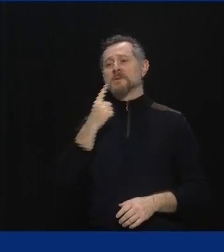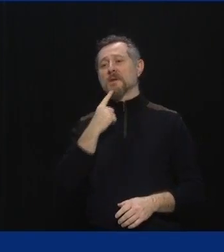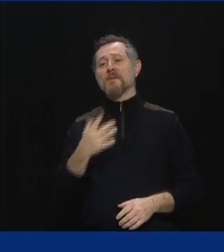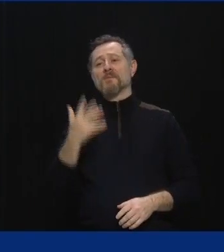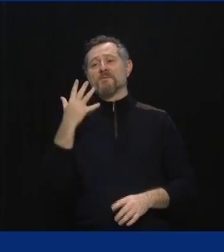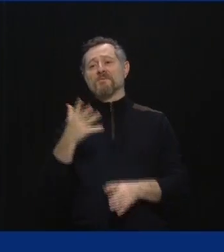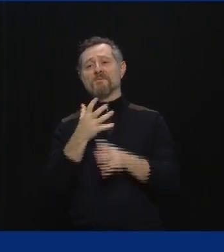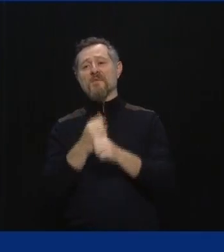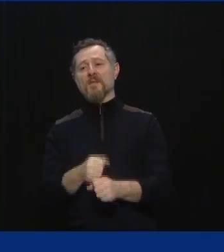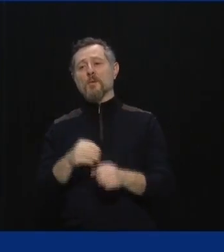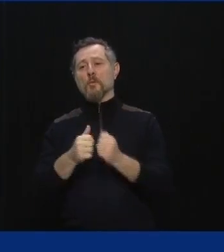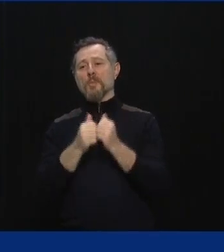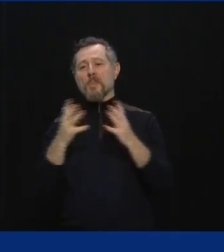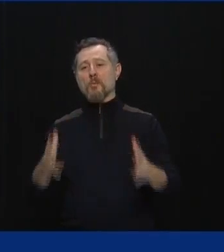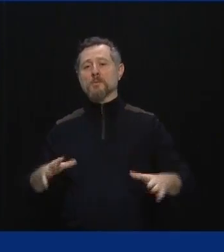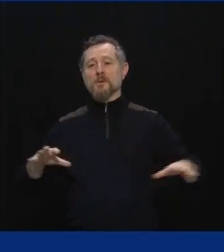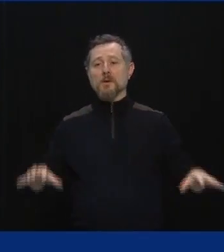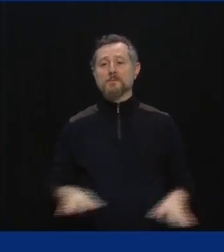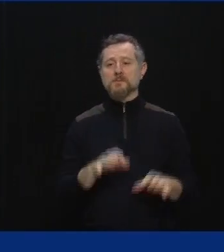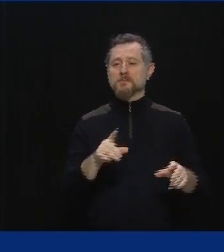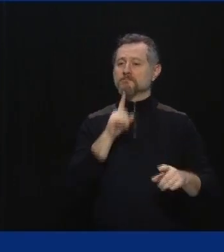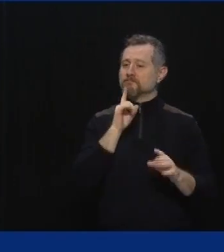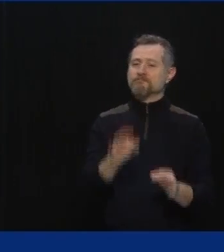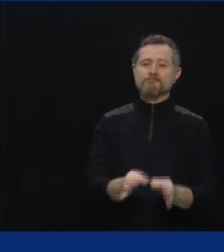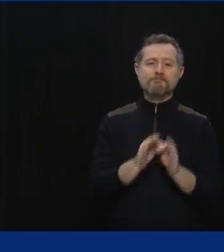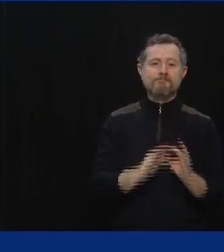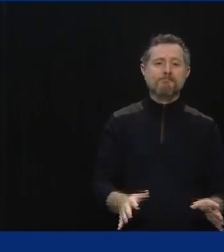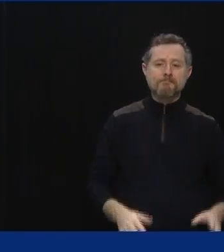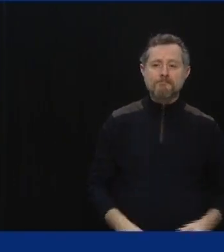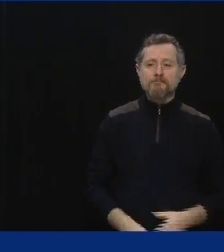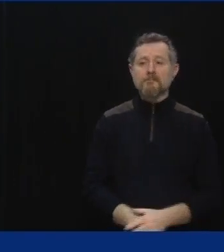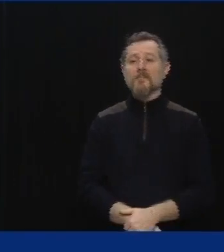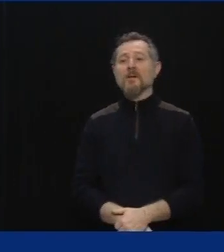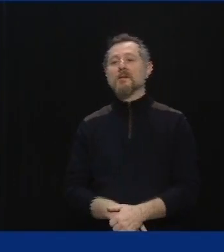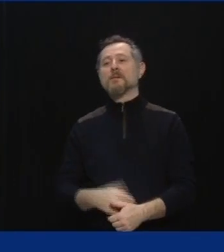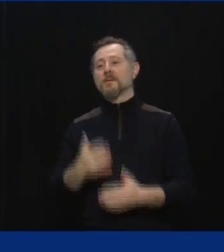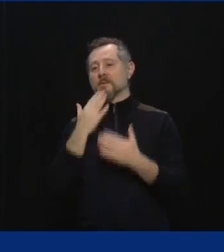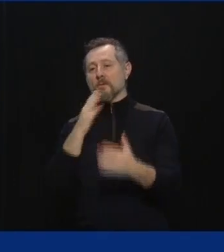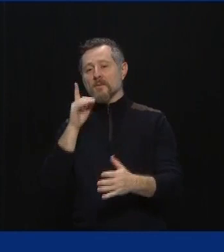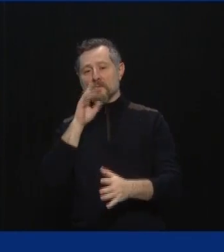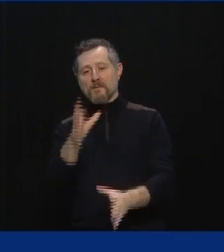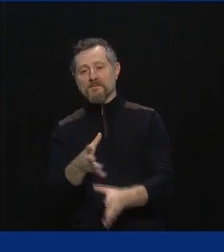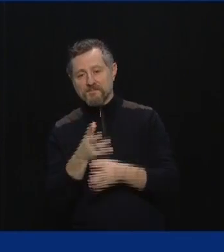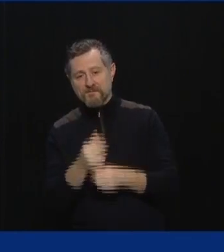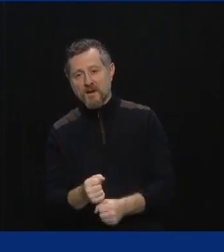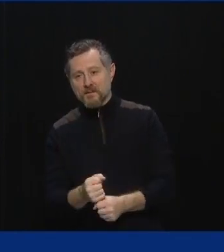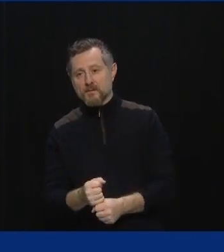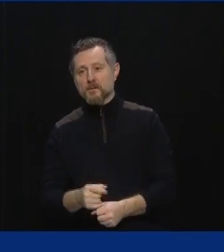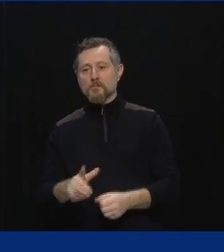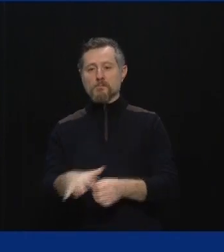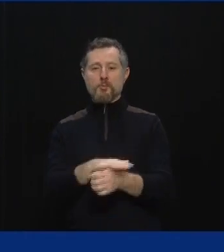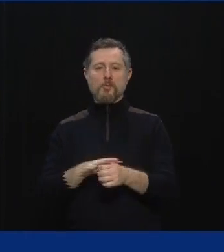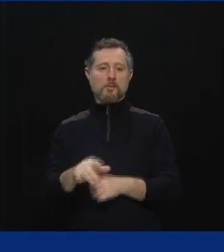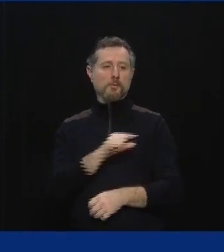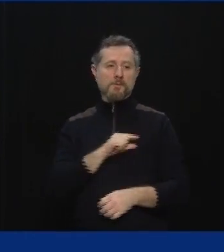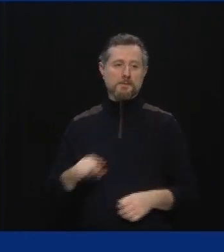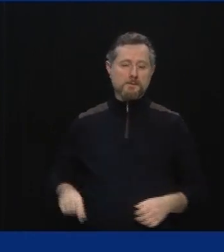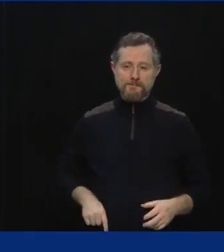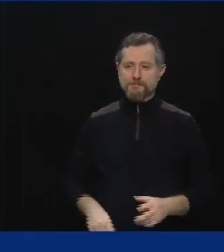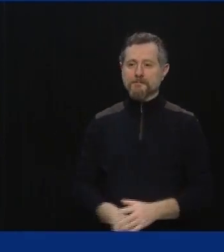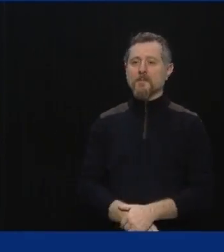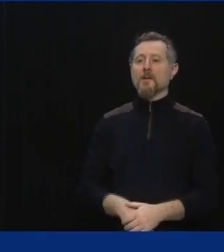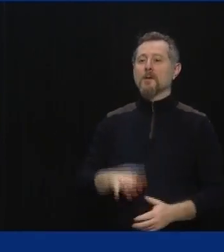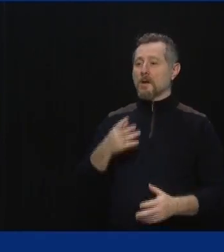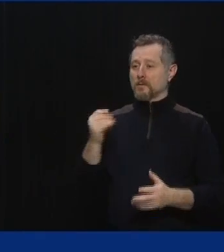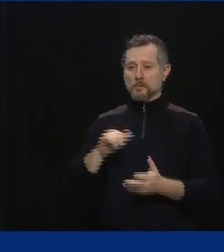dead. And I want to thank you for not only being faithful to the borough of Queens, to the people of our state,